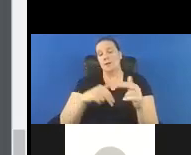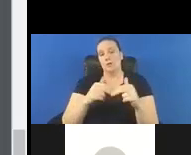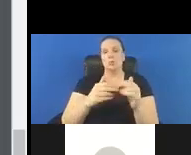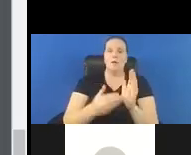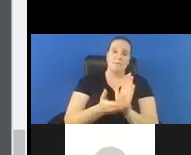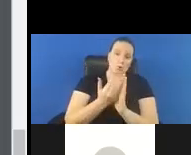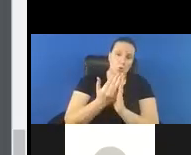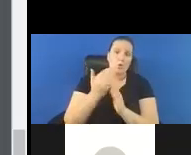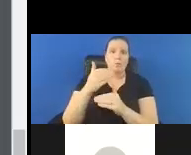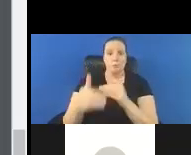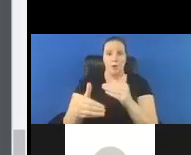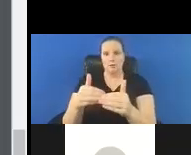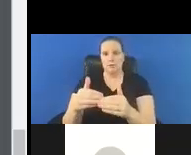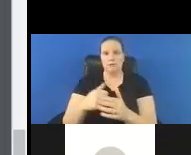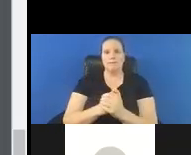while